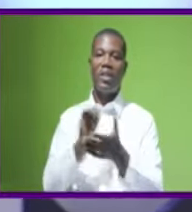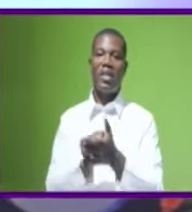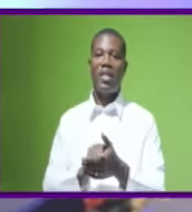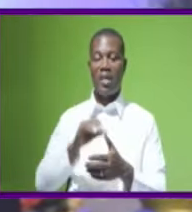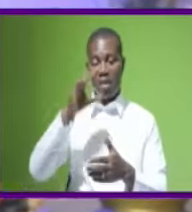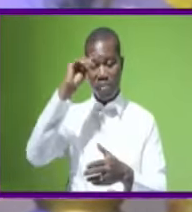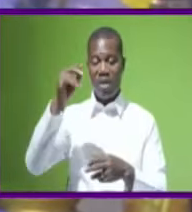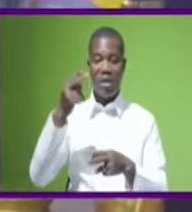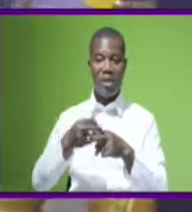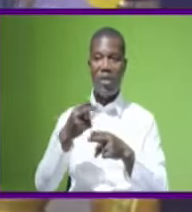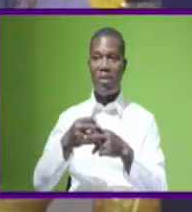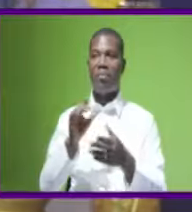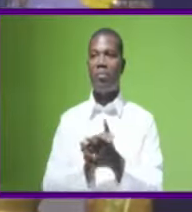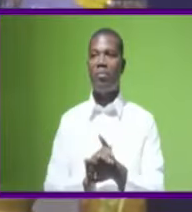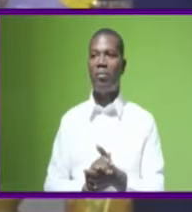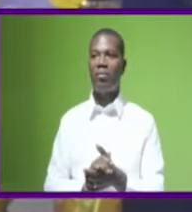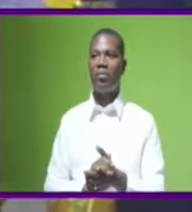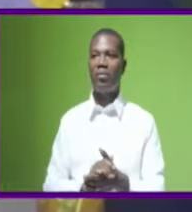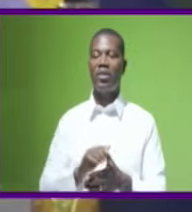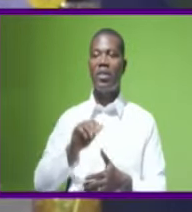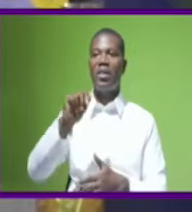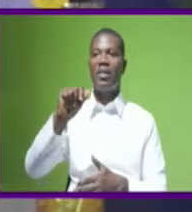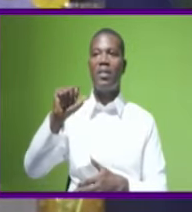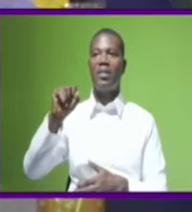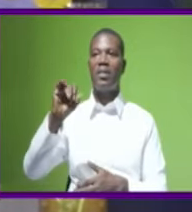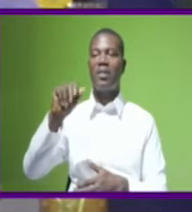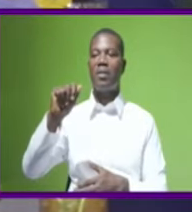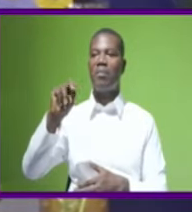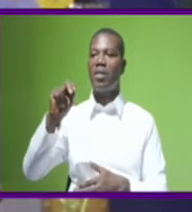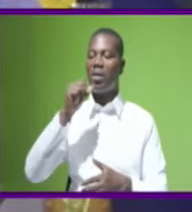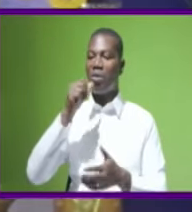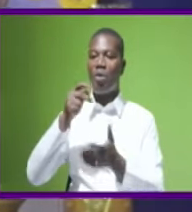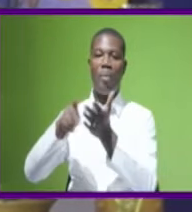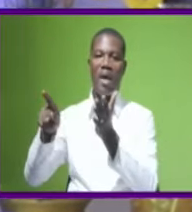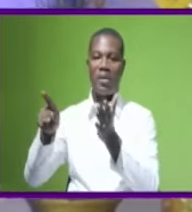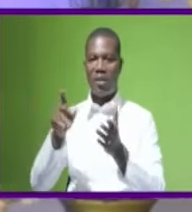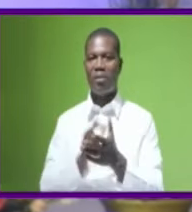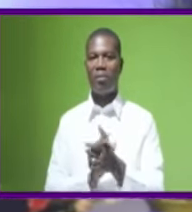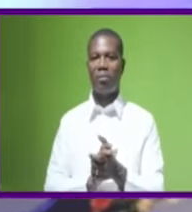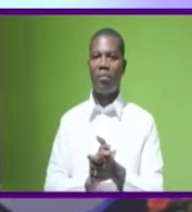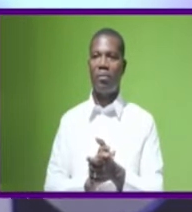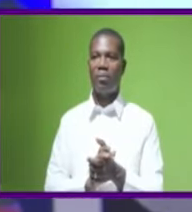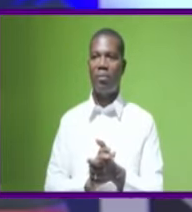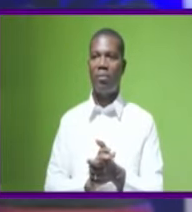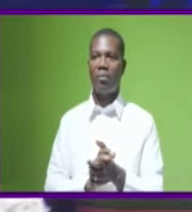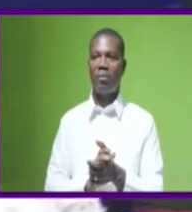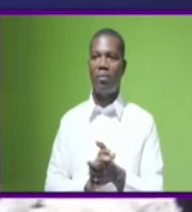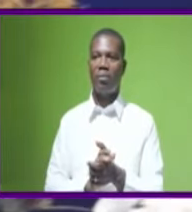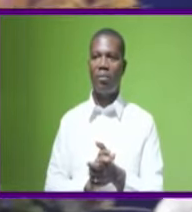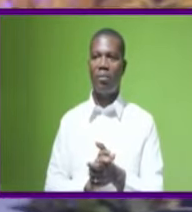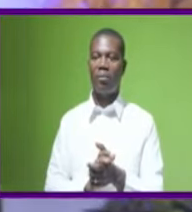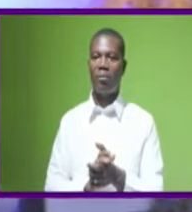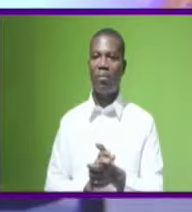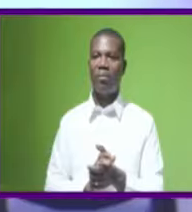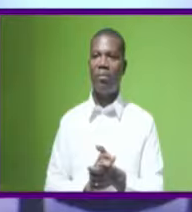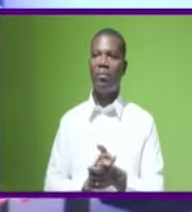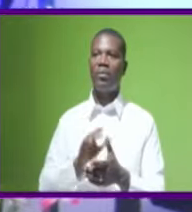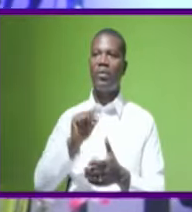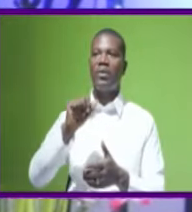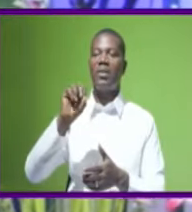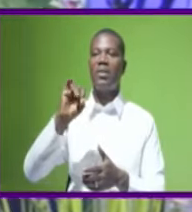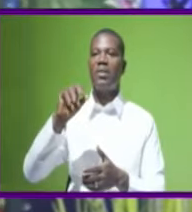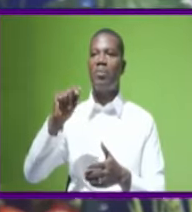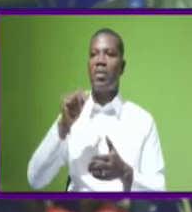kurade. On camel. The one portion that is the 8 million, you are not part of me. Asiamah! Asiamah